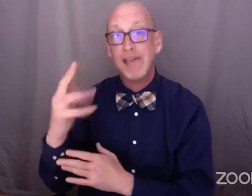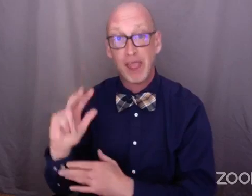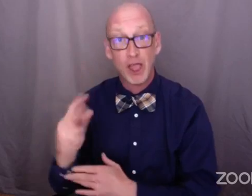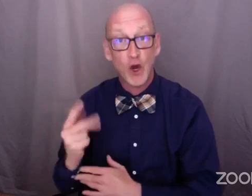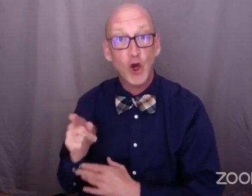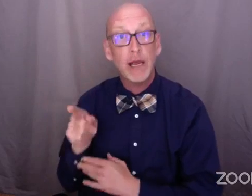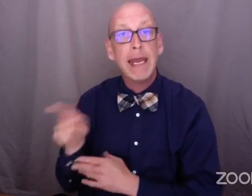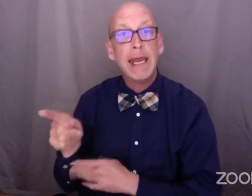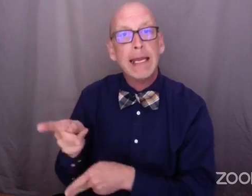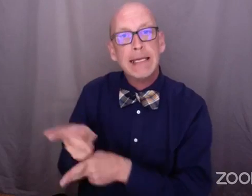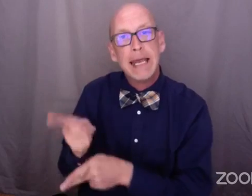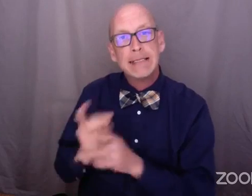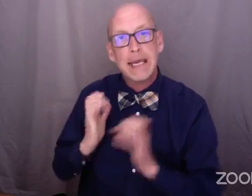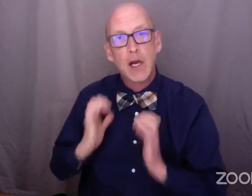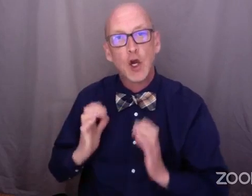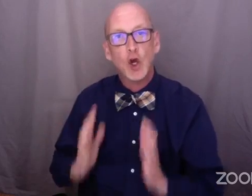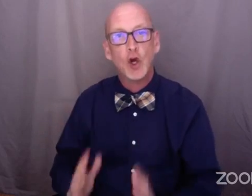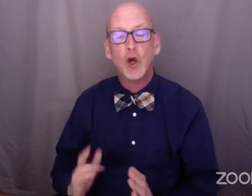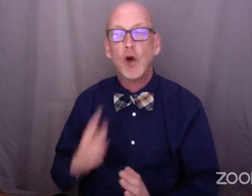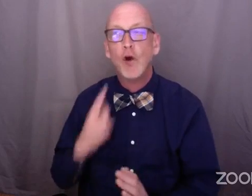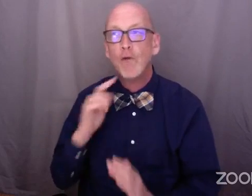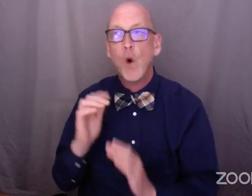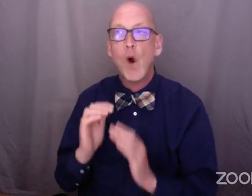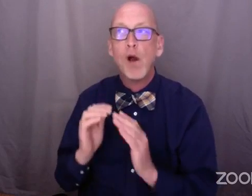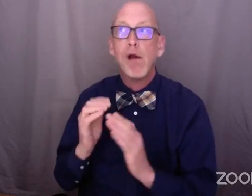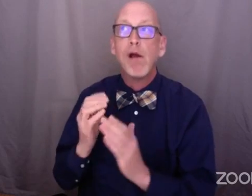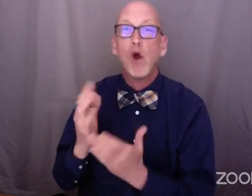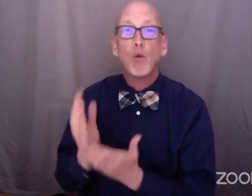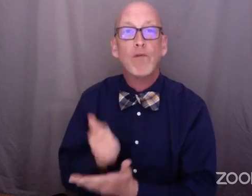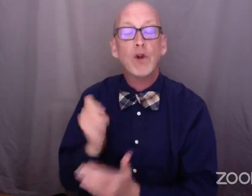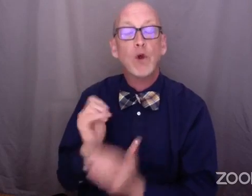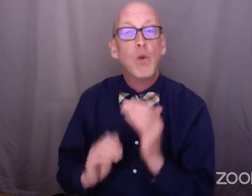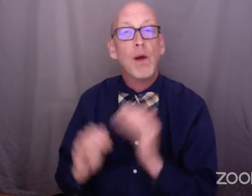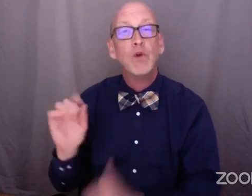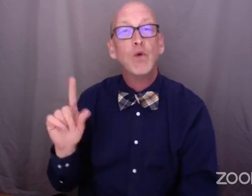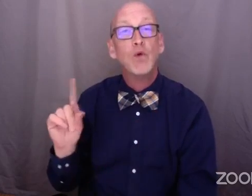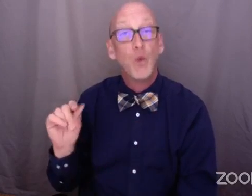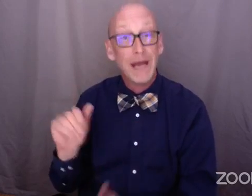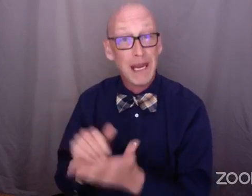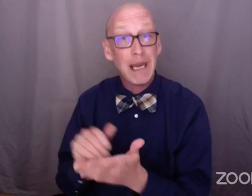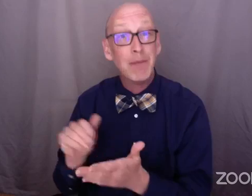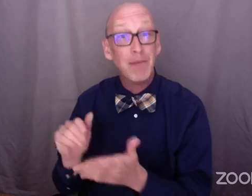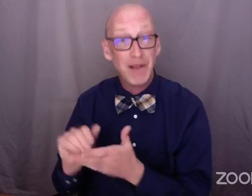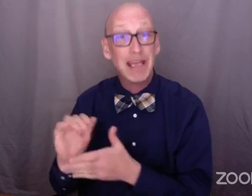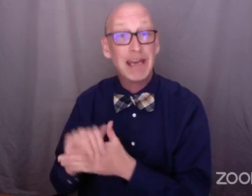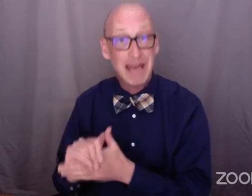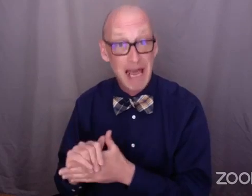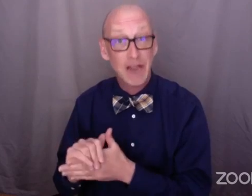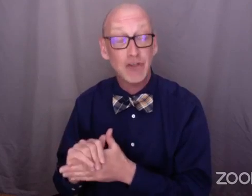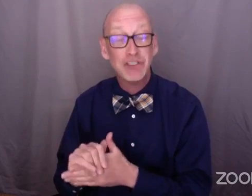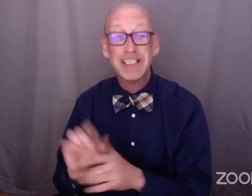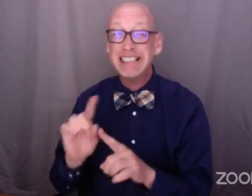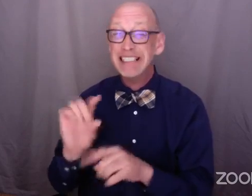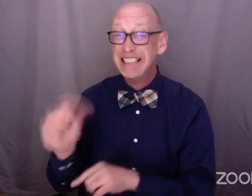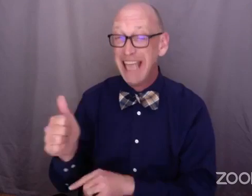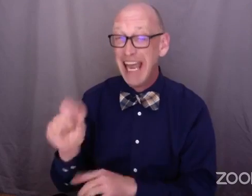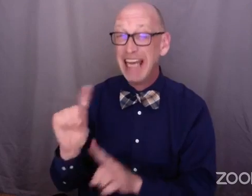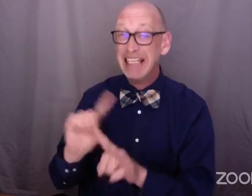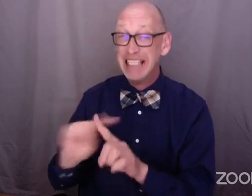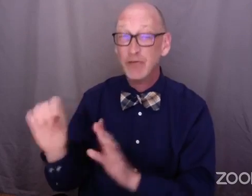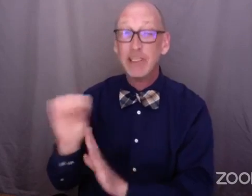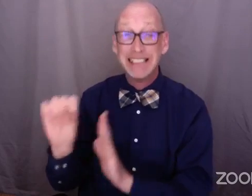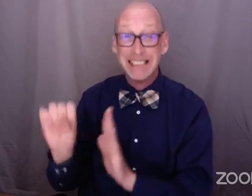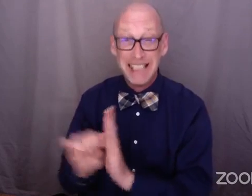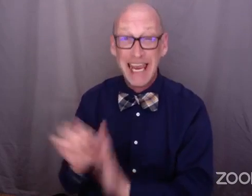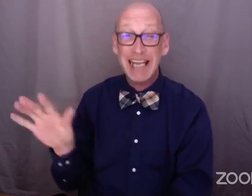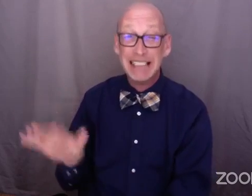serves clients with annual revenues up to $20 million across 1,100 banking centers in 10 states.